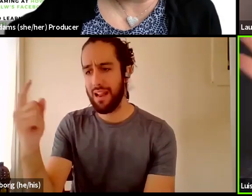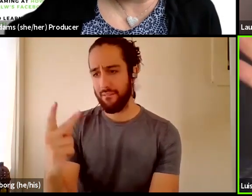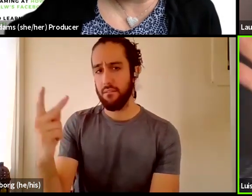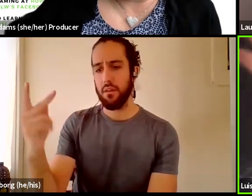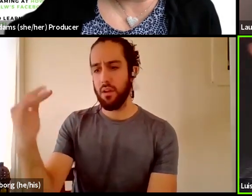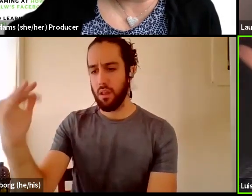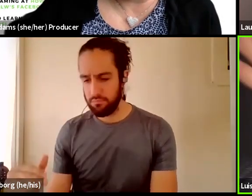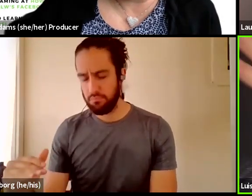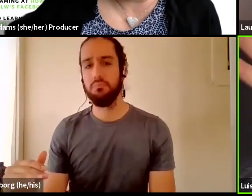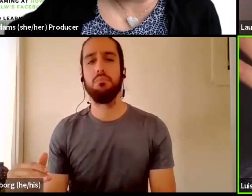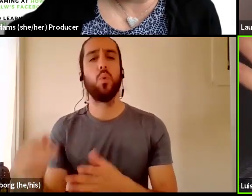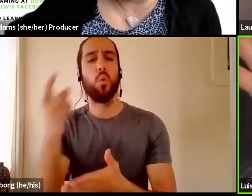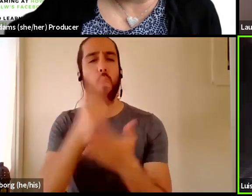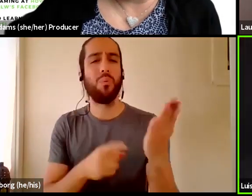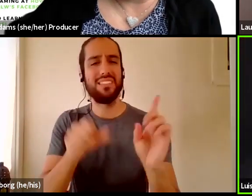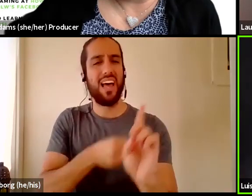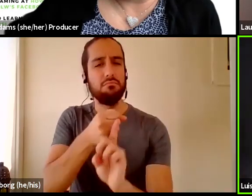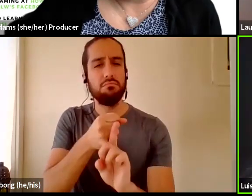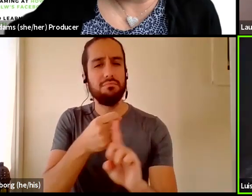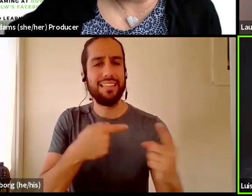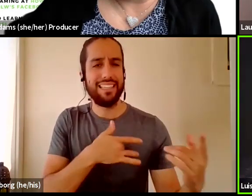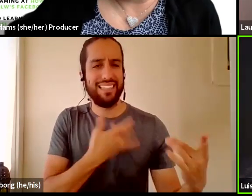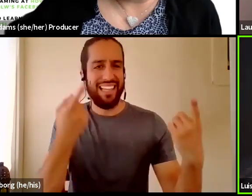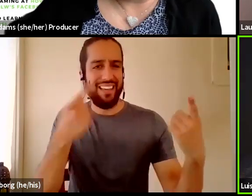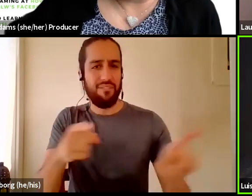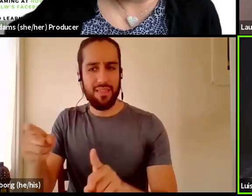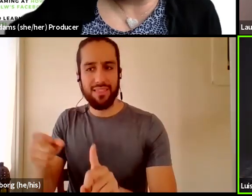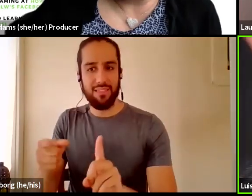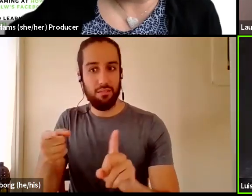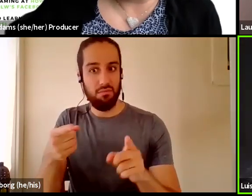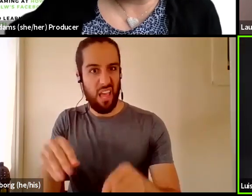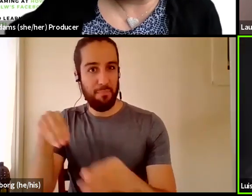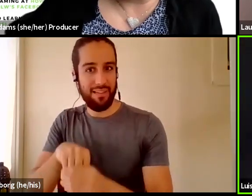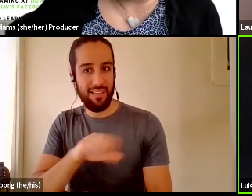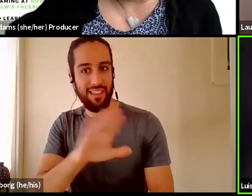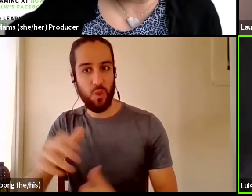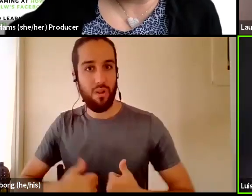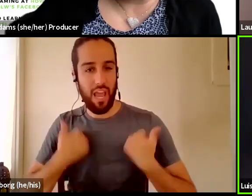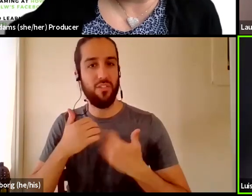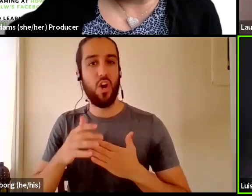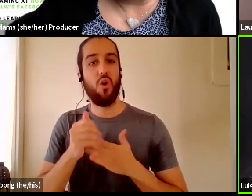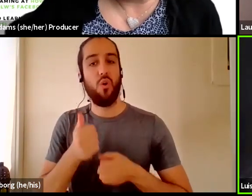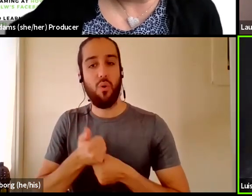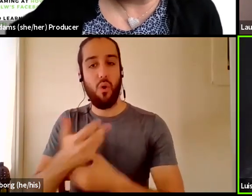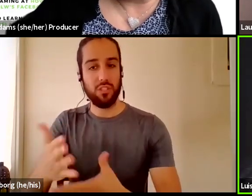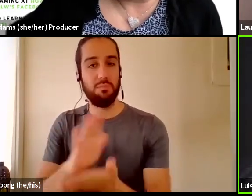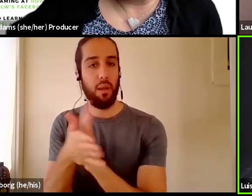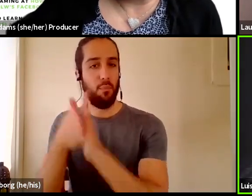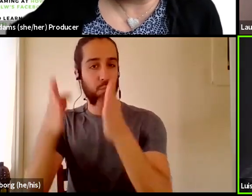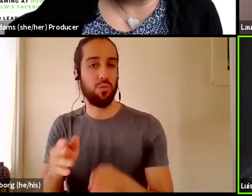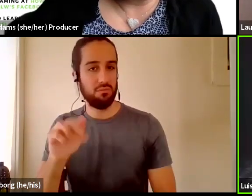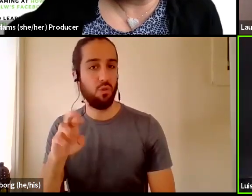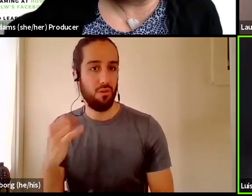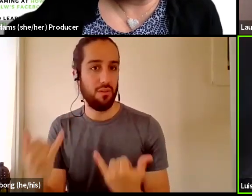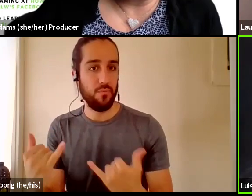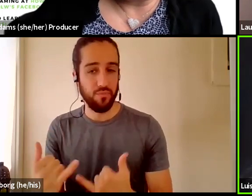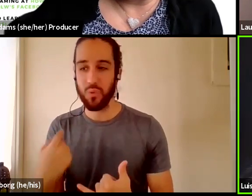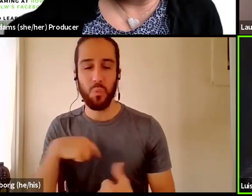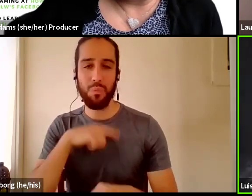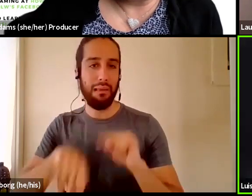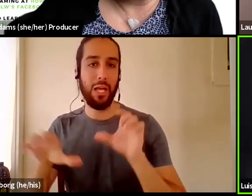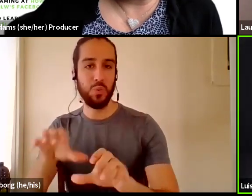to live their life the way they're living now. We rarely get to do that, right? And in rehearsal, you're already at, like, you know,